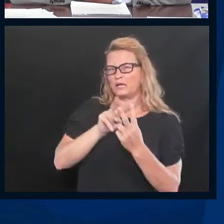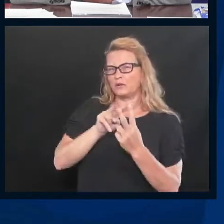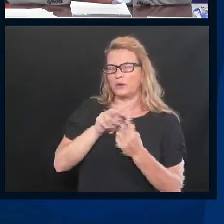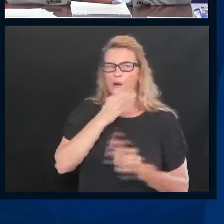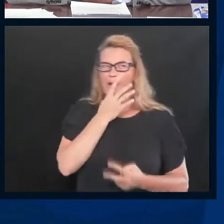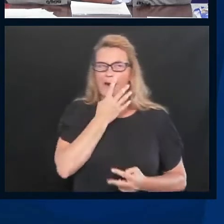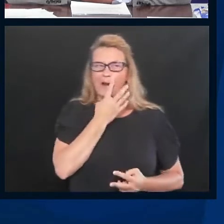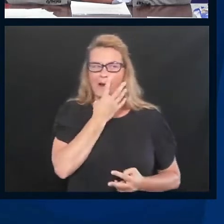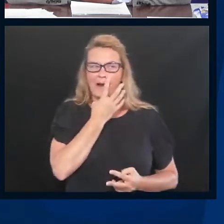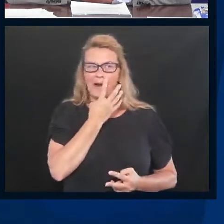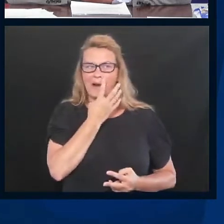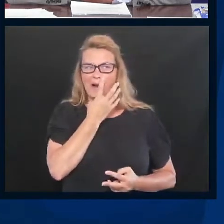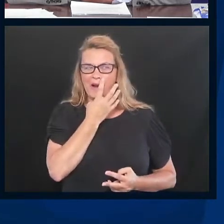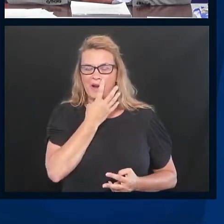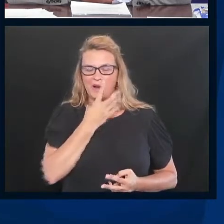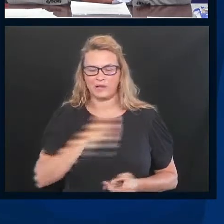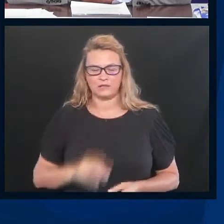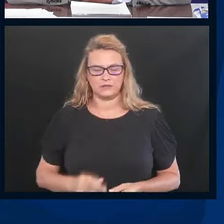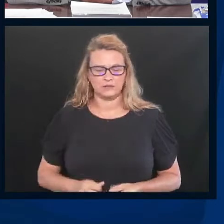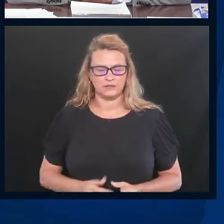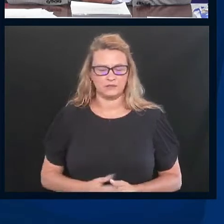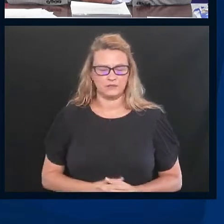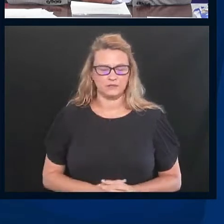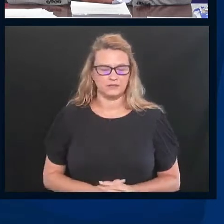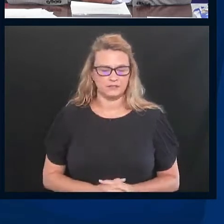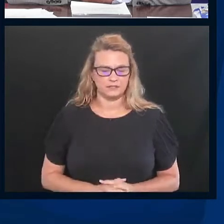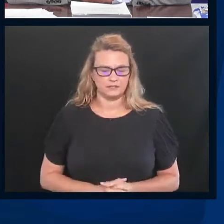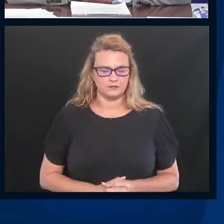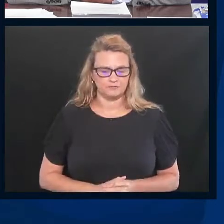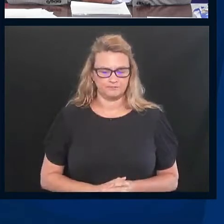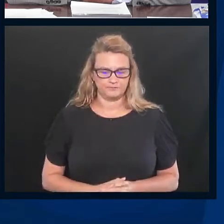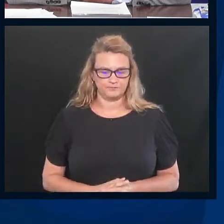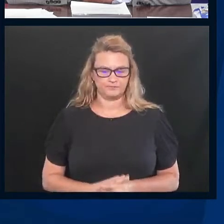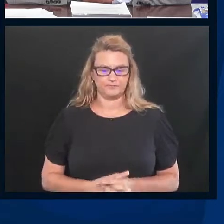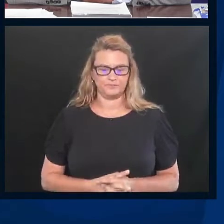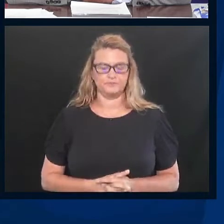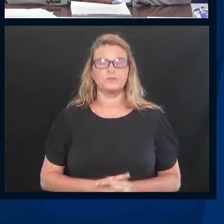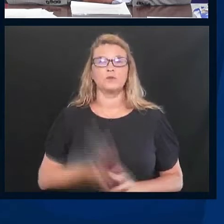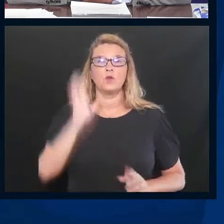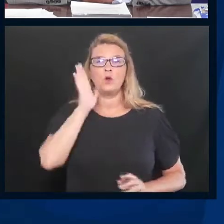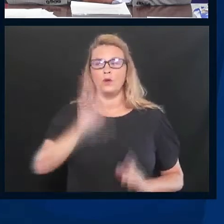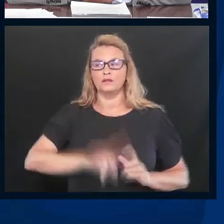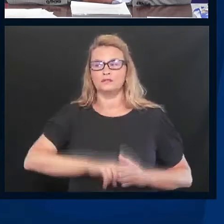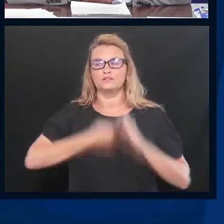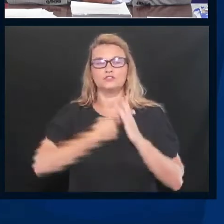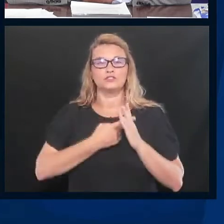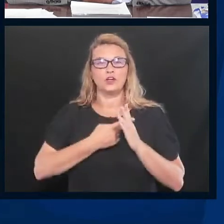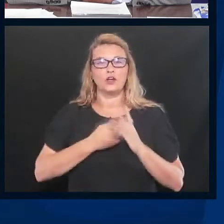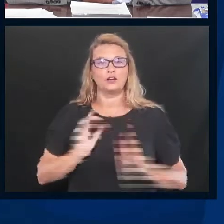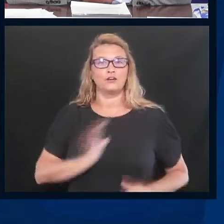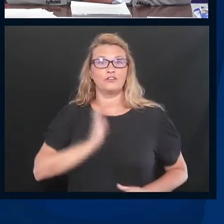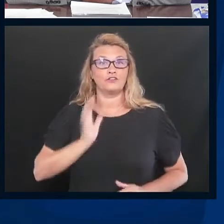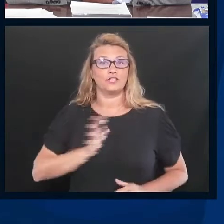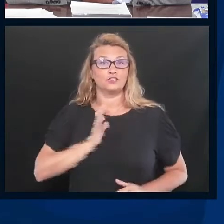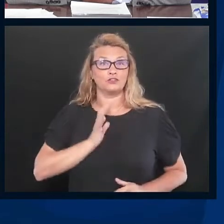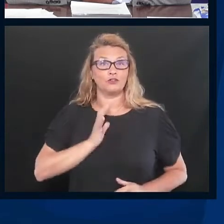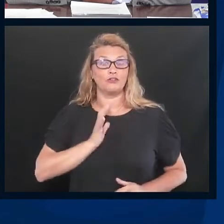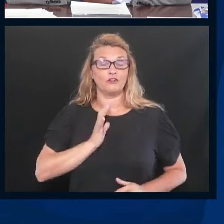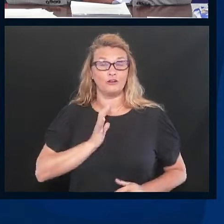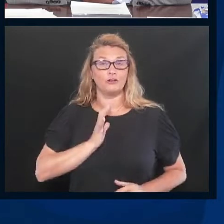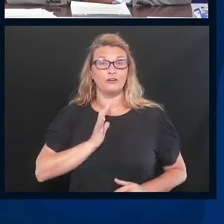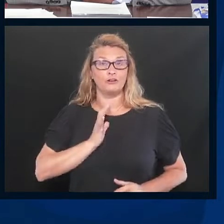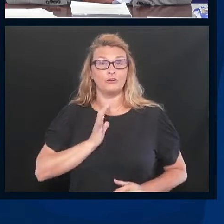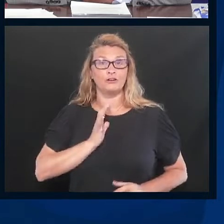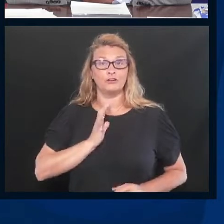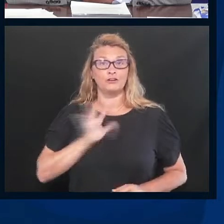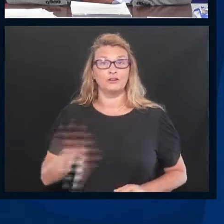and you know, I guess that just halfway cleans that up. But we're going to start our first official drawing